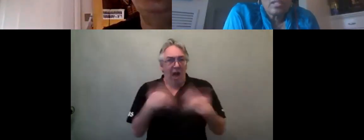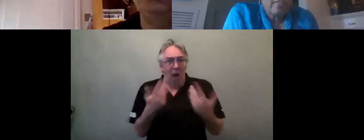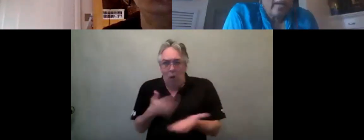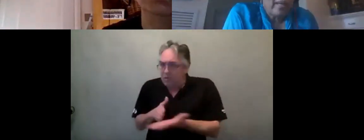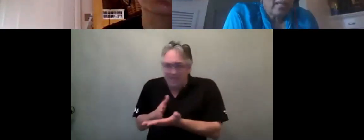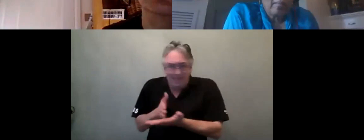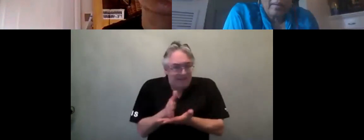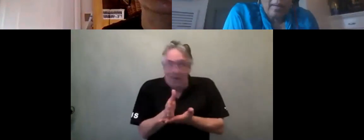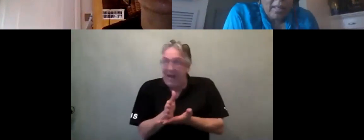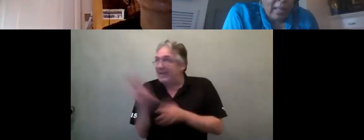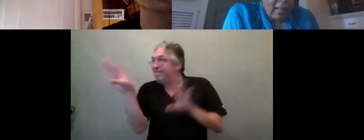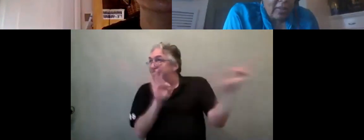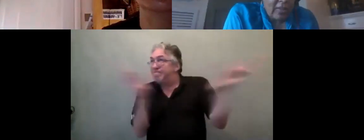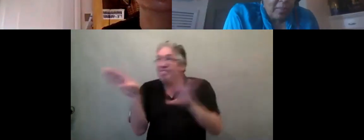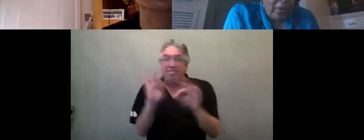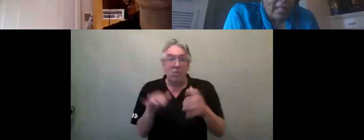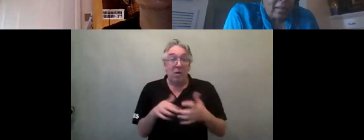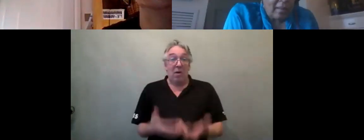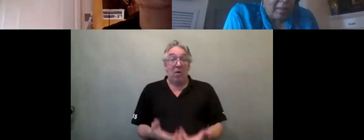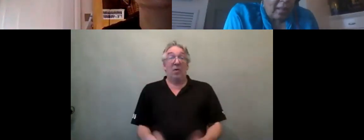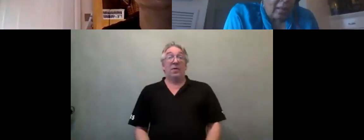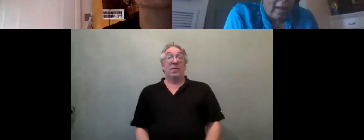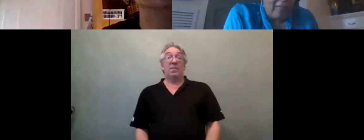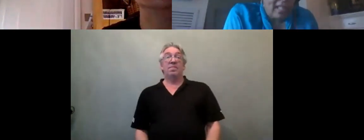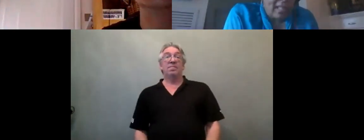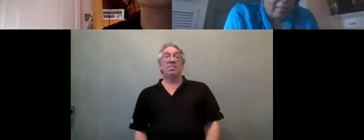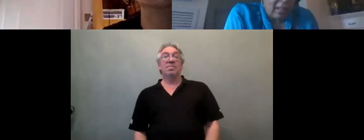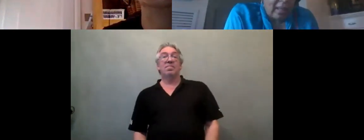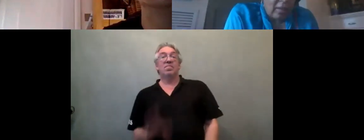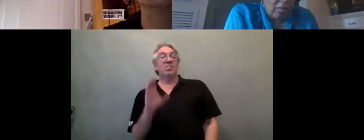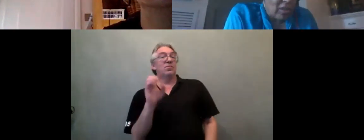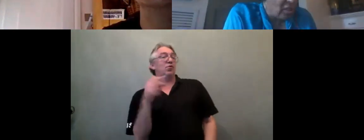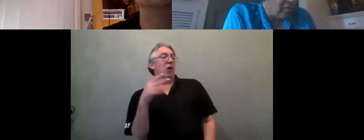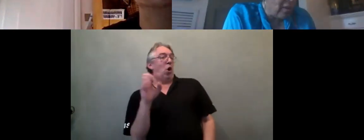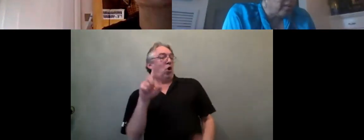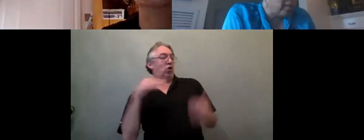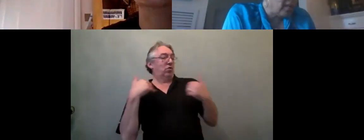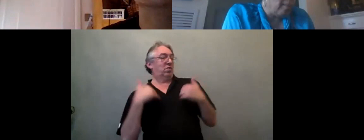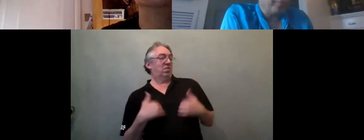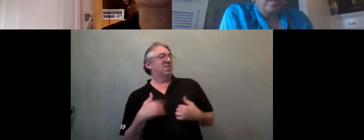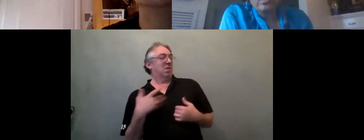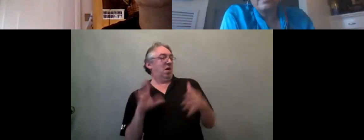So Steve, if I may come in and just point out something or emphasize something that you mentioned